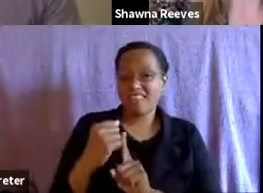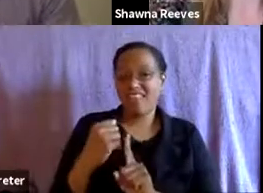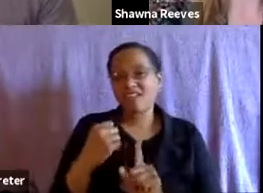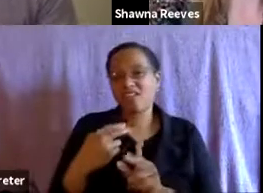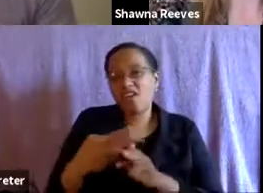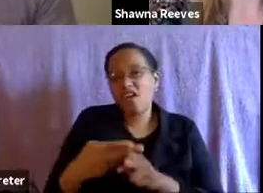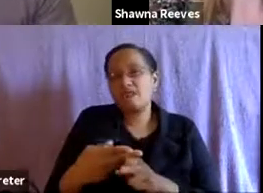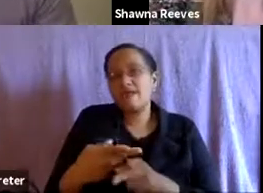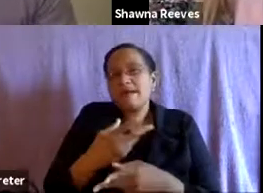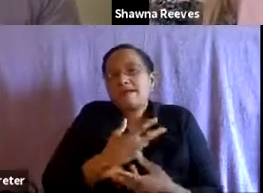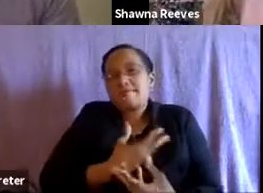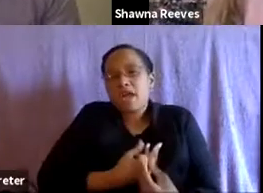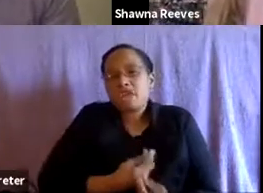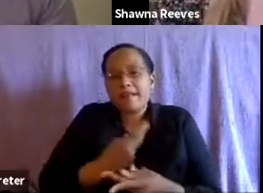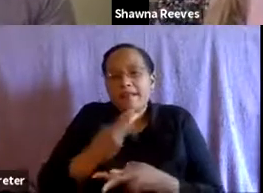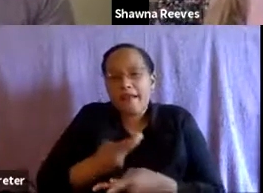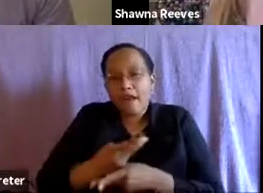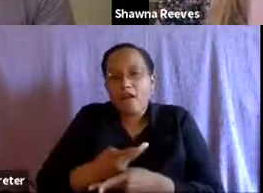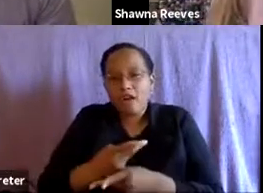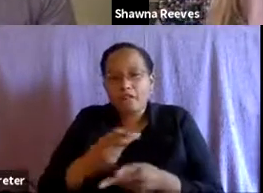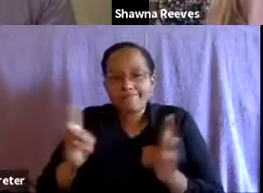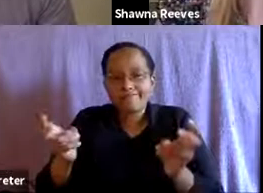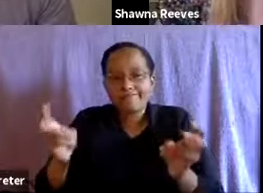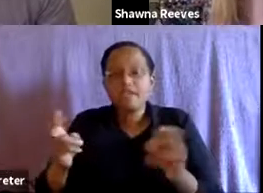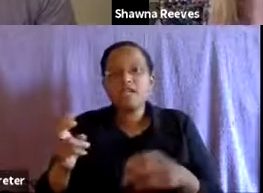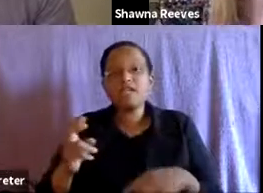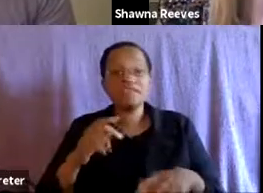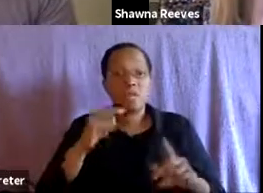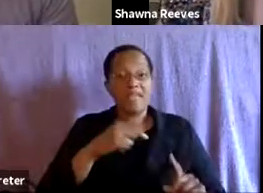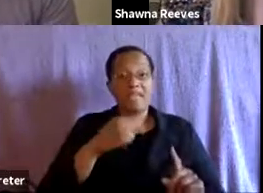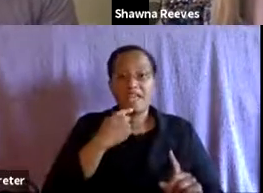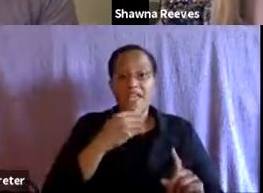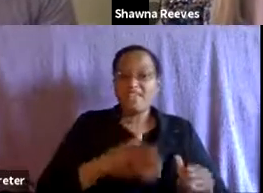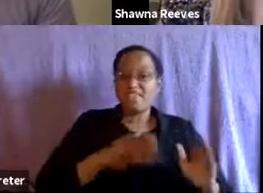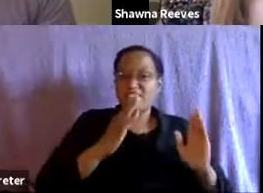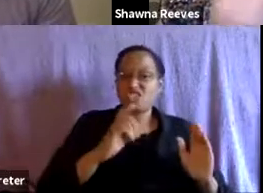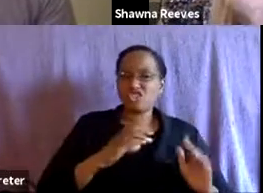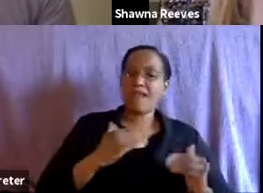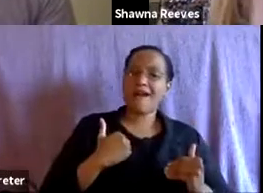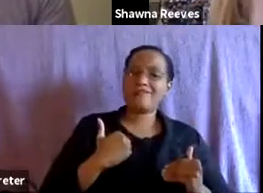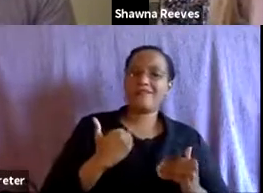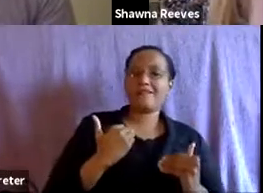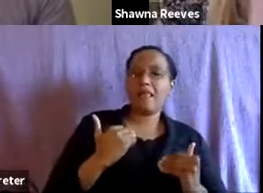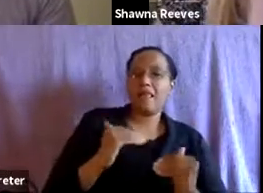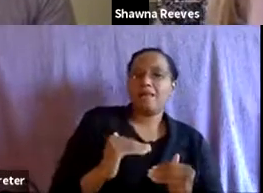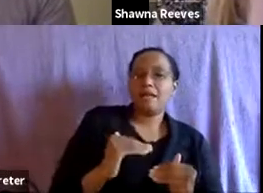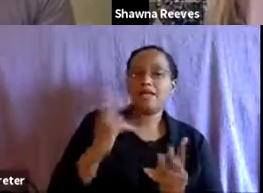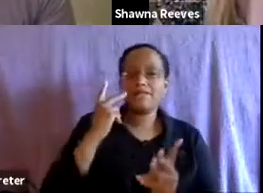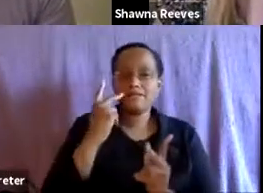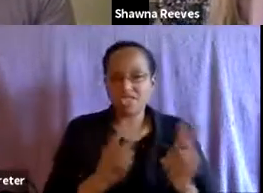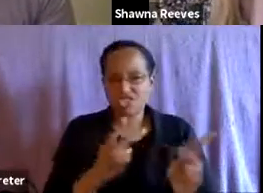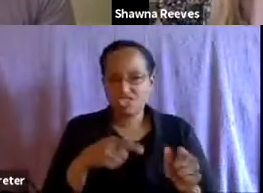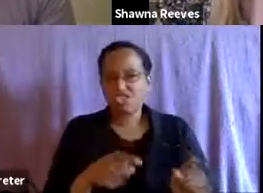with infections that visitors were seeing. So it's not that, facilities liked having visitors in the first place. And then with